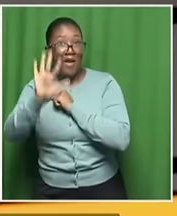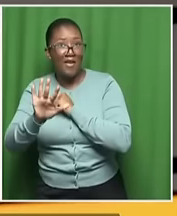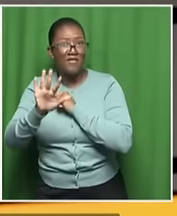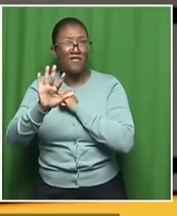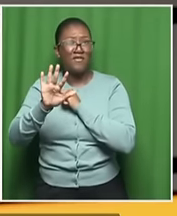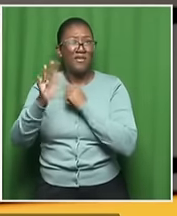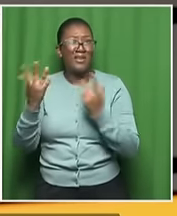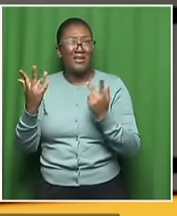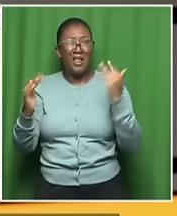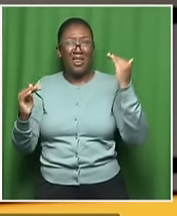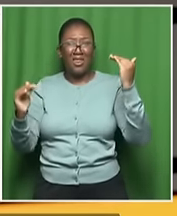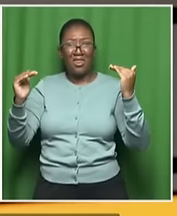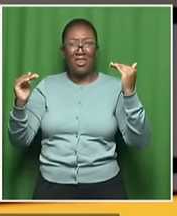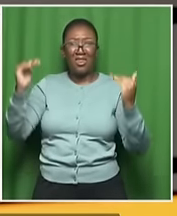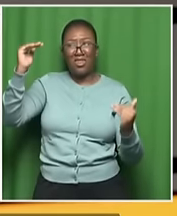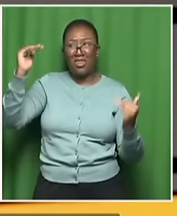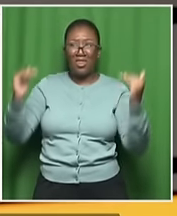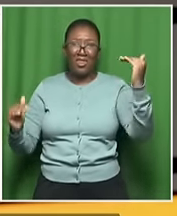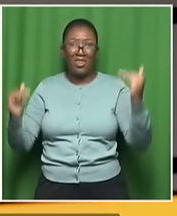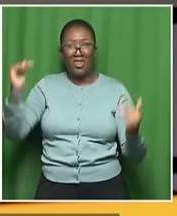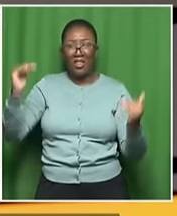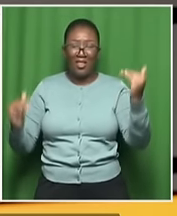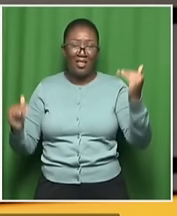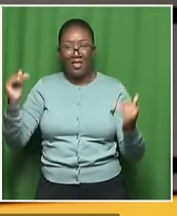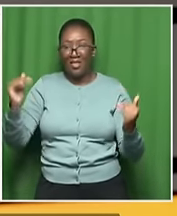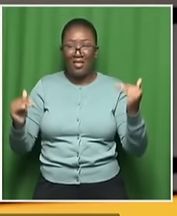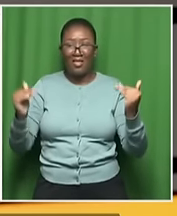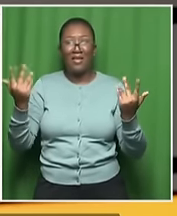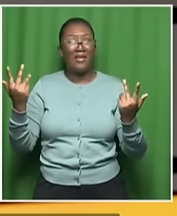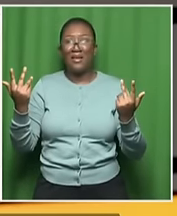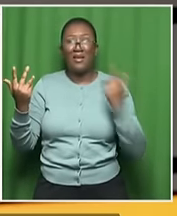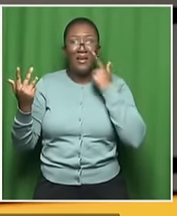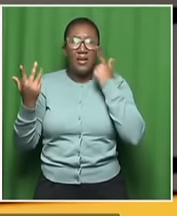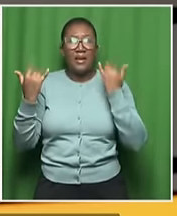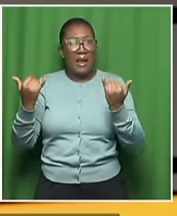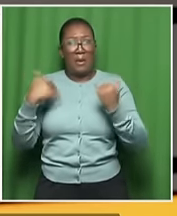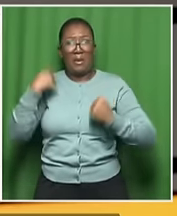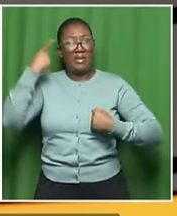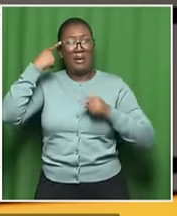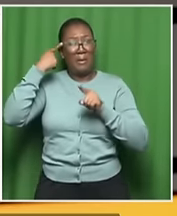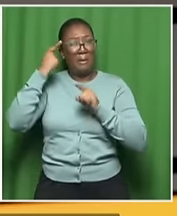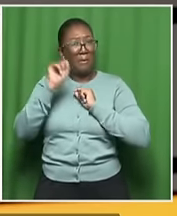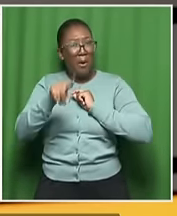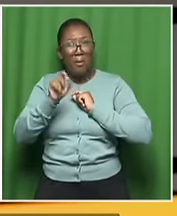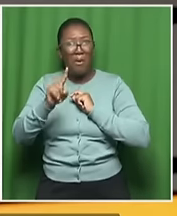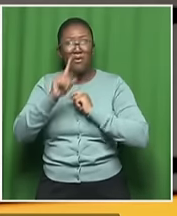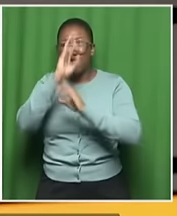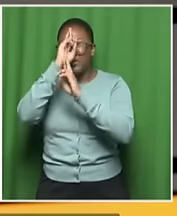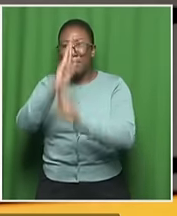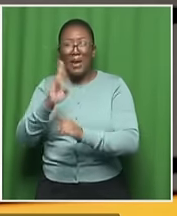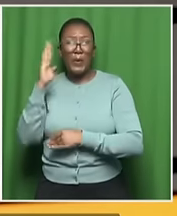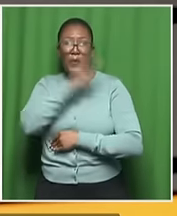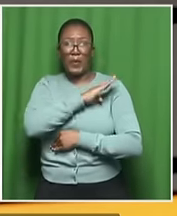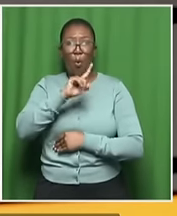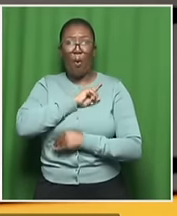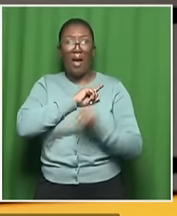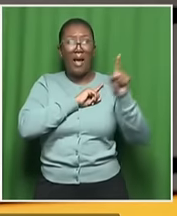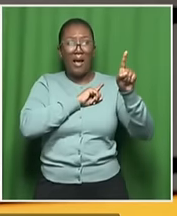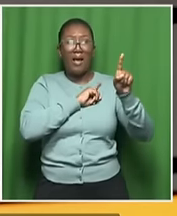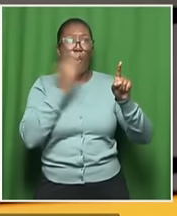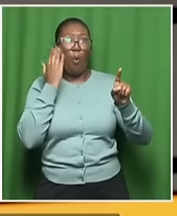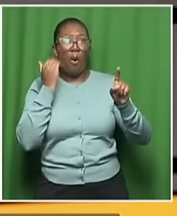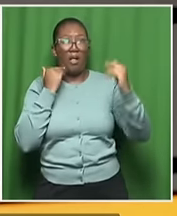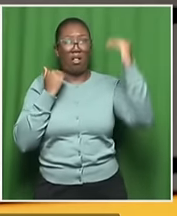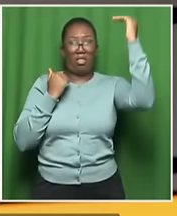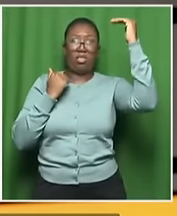think that is actually nothing else than disrespectful, because do you think that